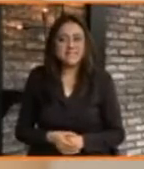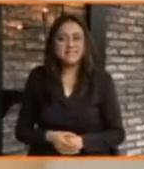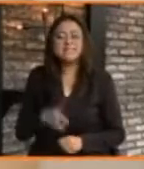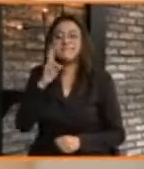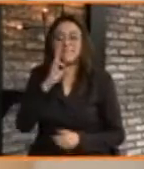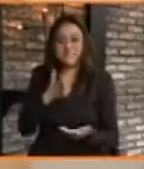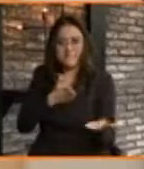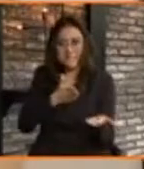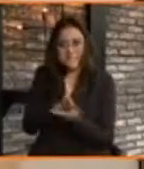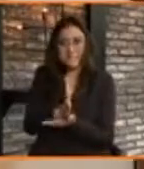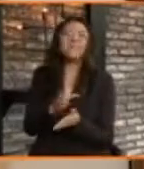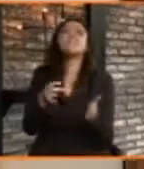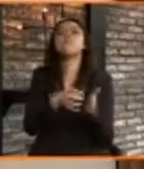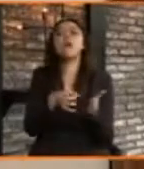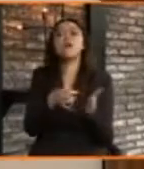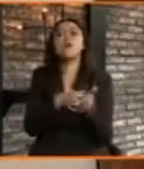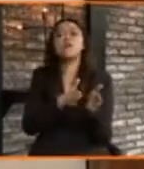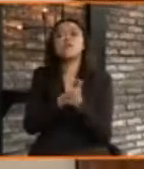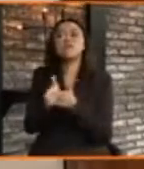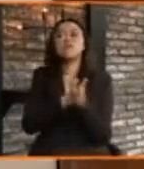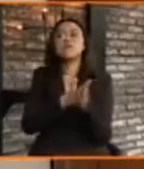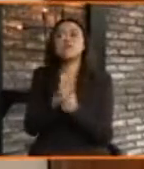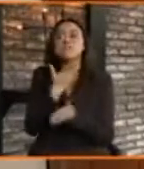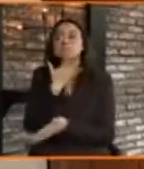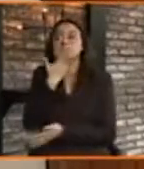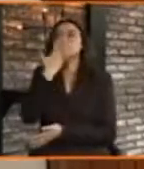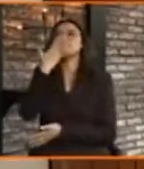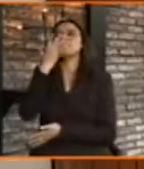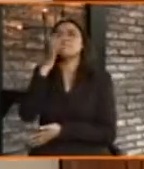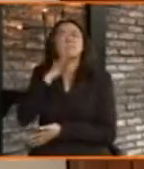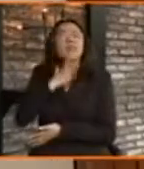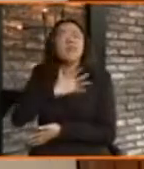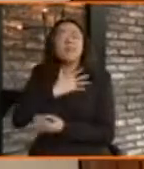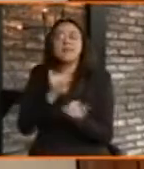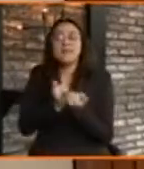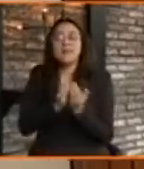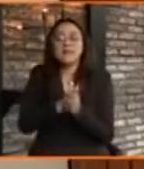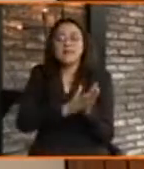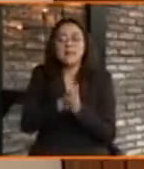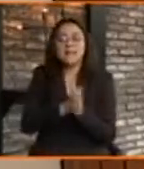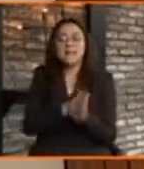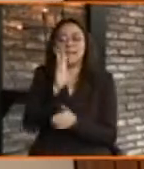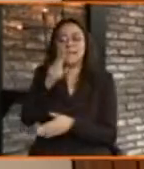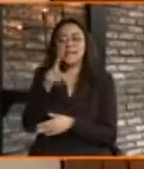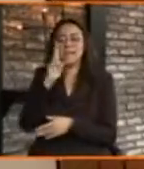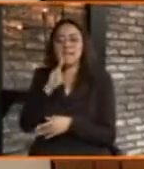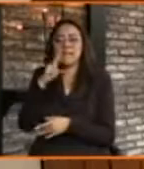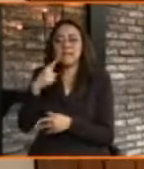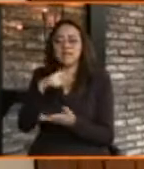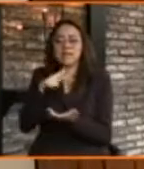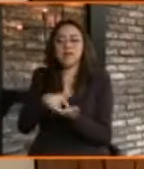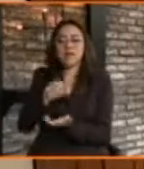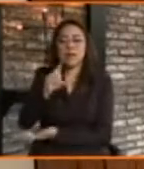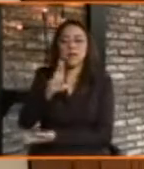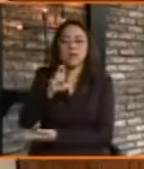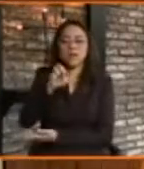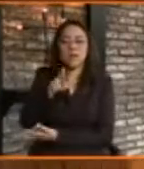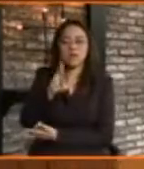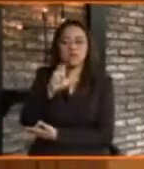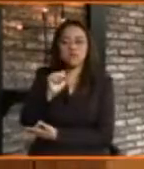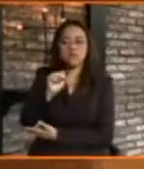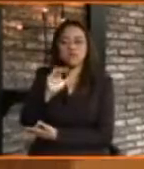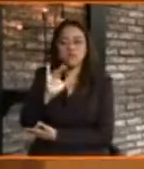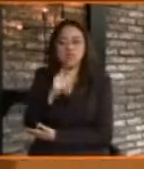Aquí estamos entrando al cuarto de chocolate y huele a chocolate. Hi, this is an Ed Ruscha piece entitled Chocolate Room.